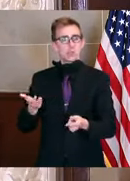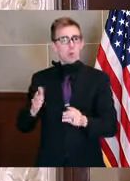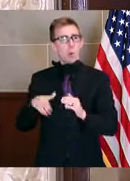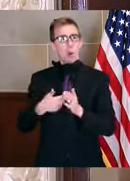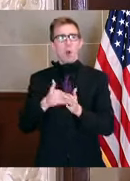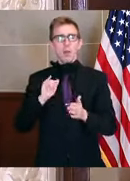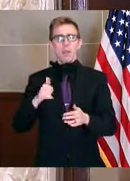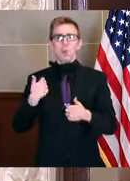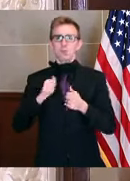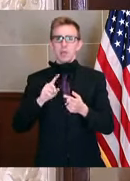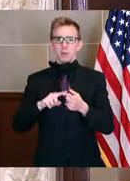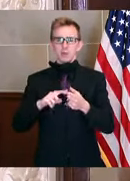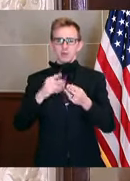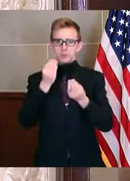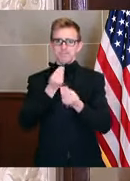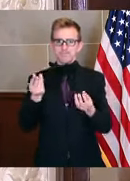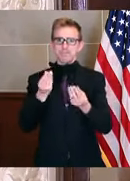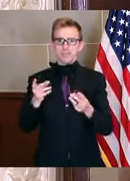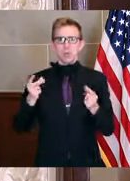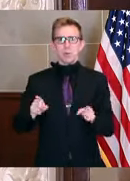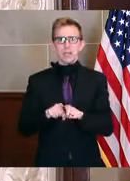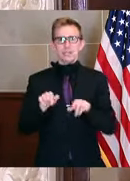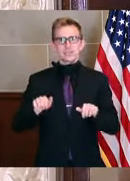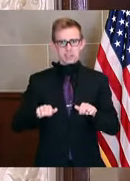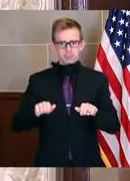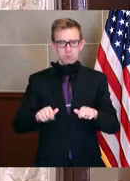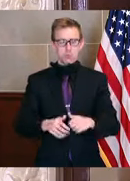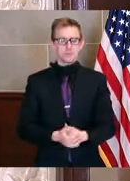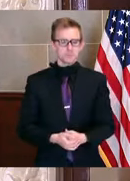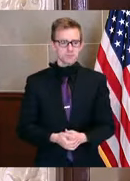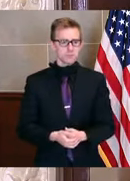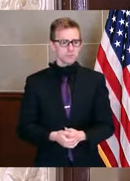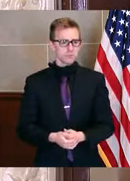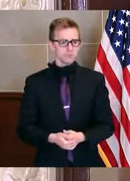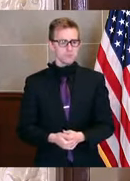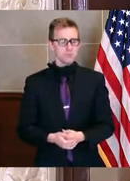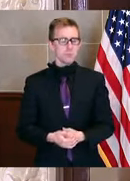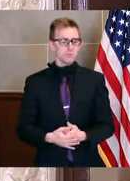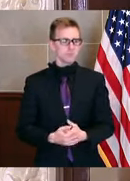we're trying to put out there just as soon as we can. But that's what I know of it as I'm now.